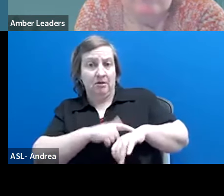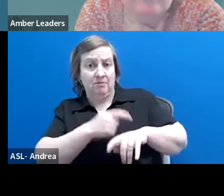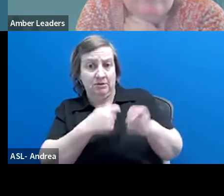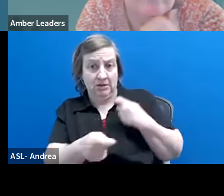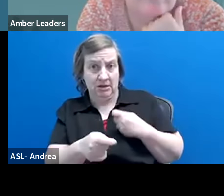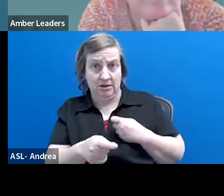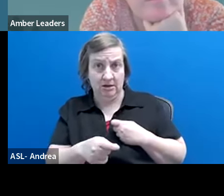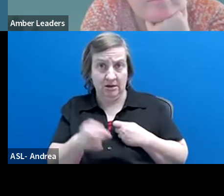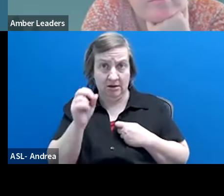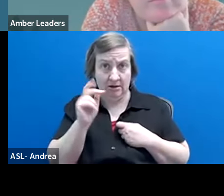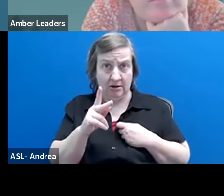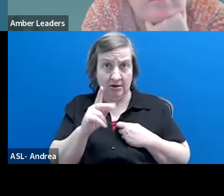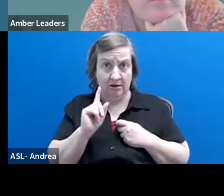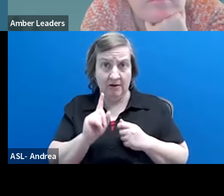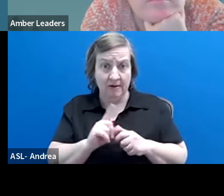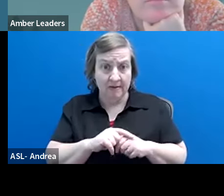Great.